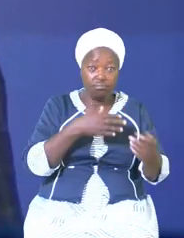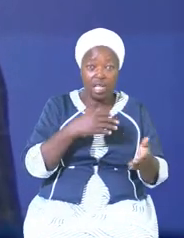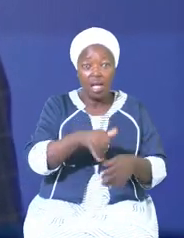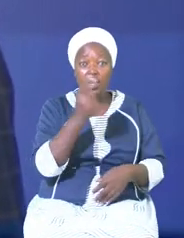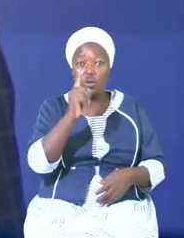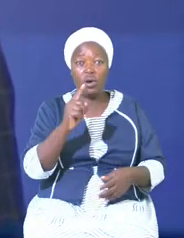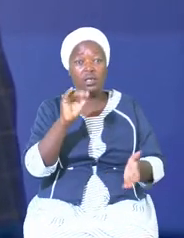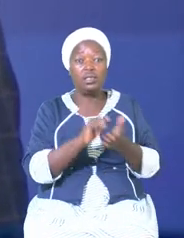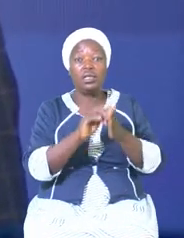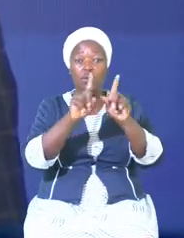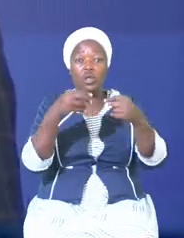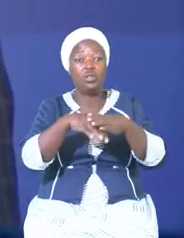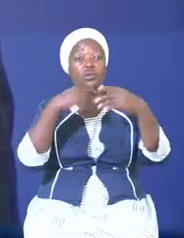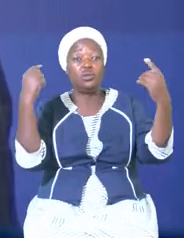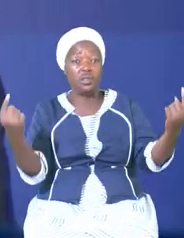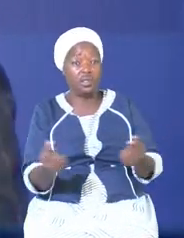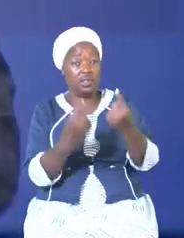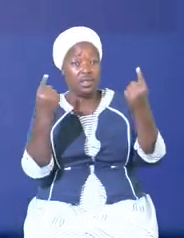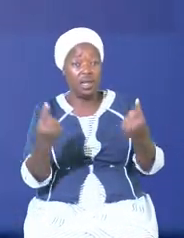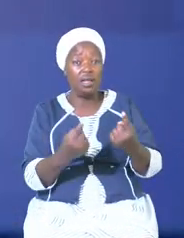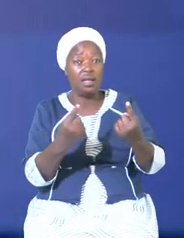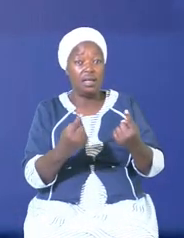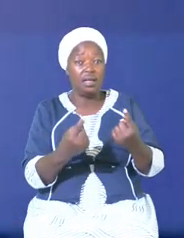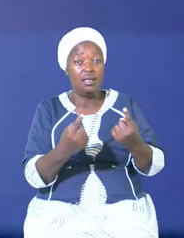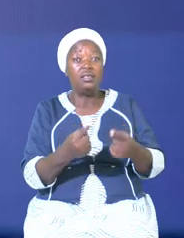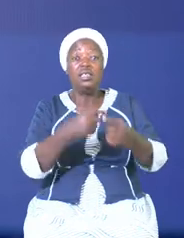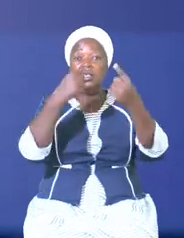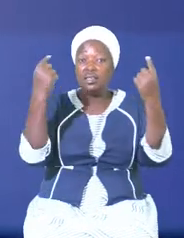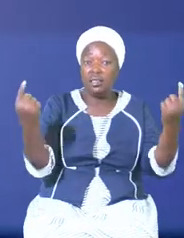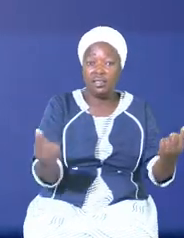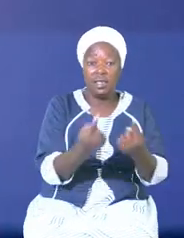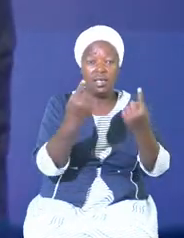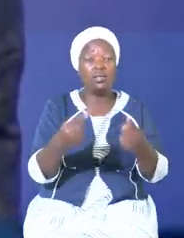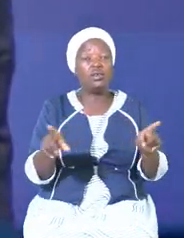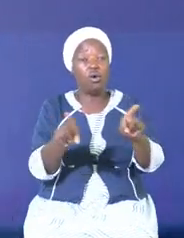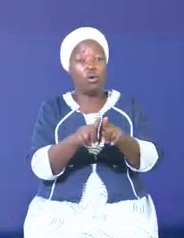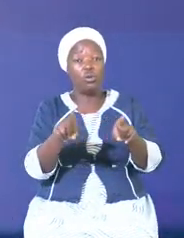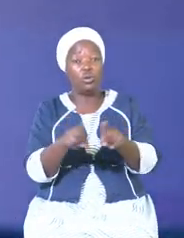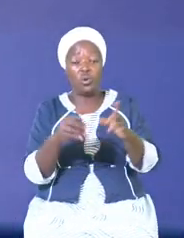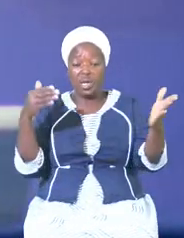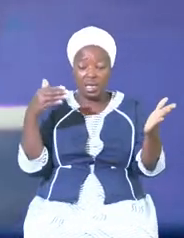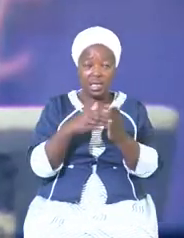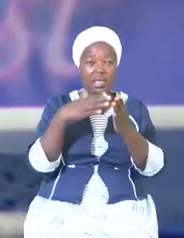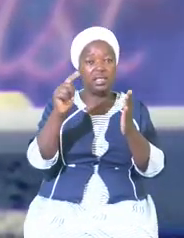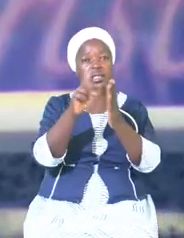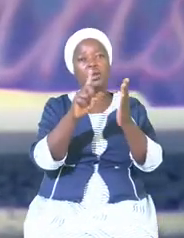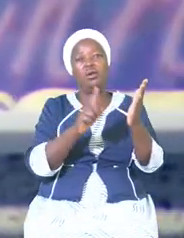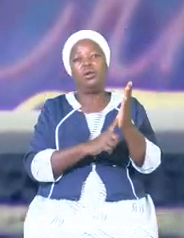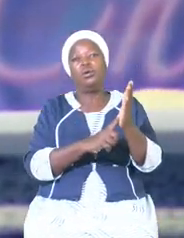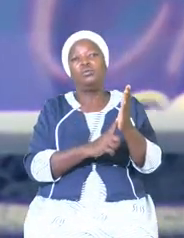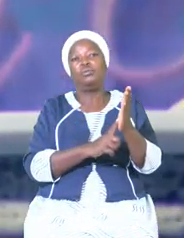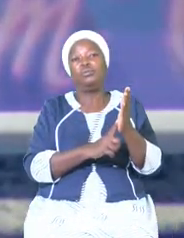sin transgresseth also the law. The law does not know your title, does not know